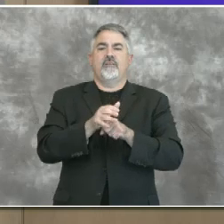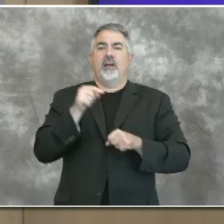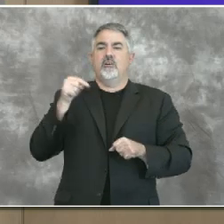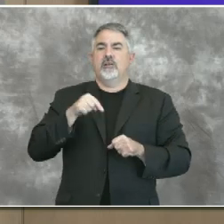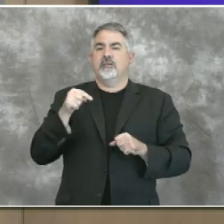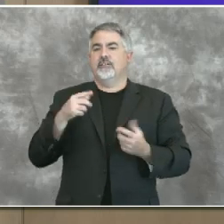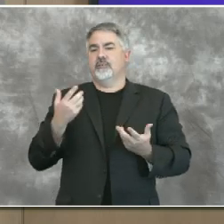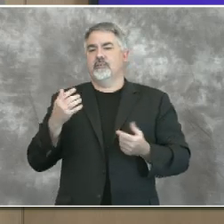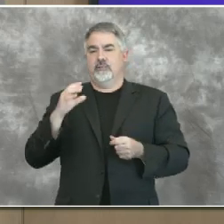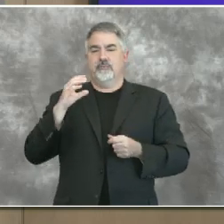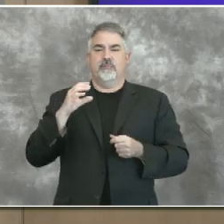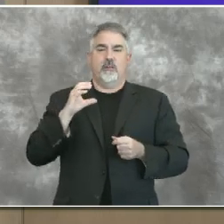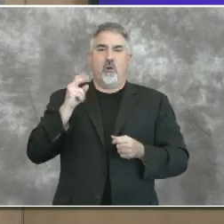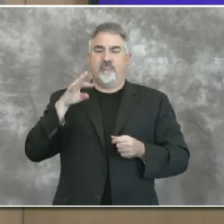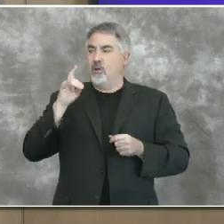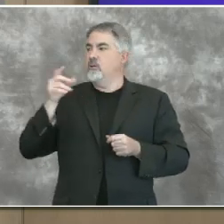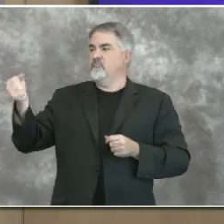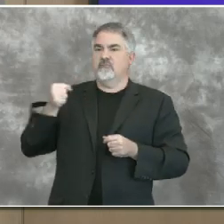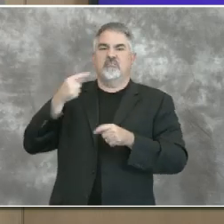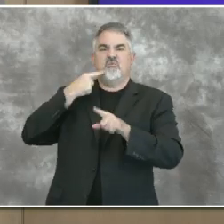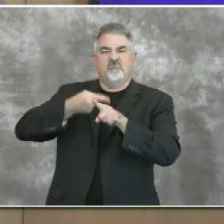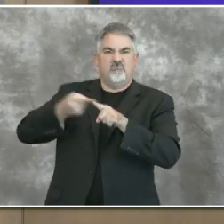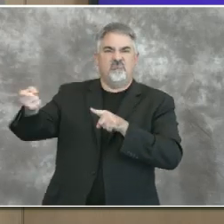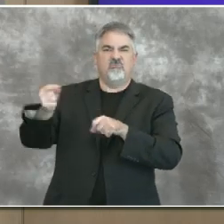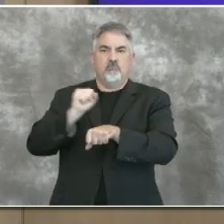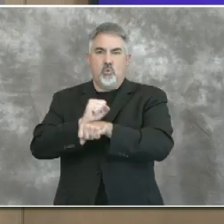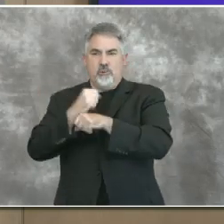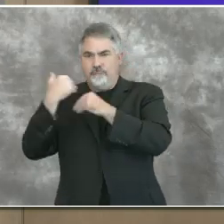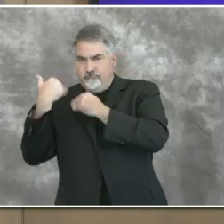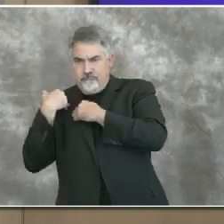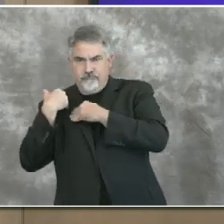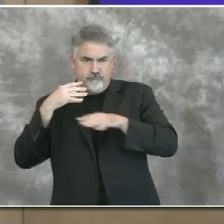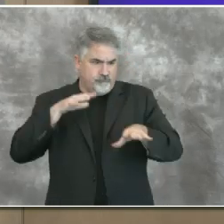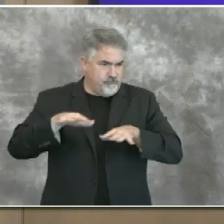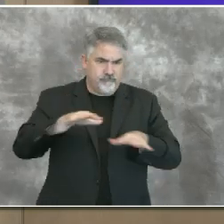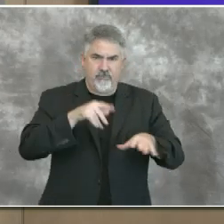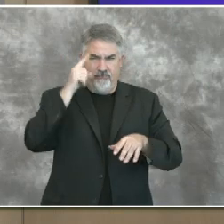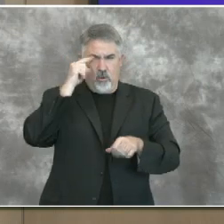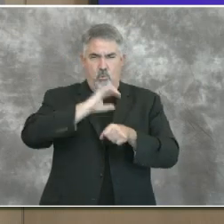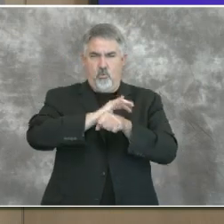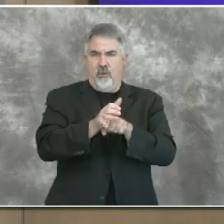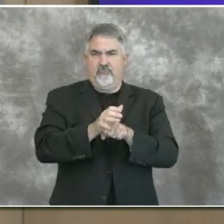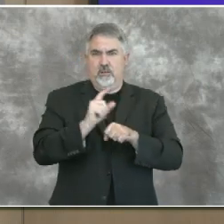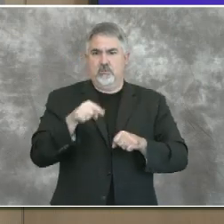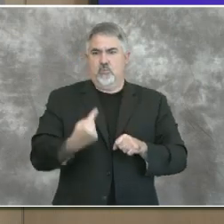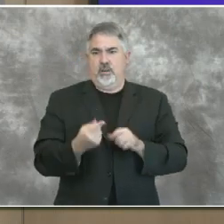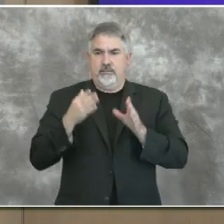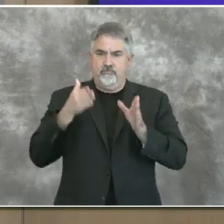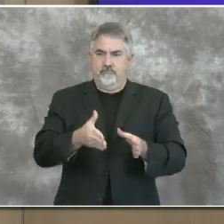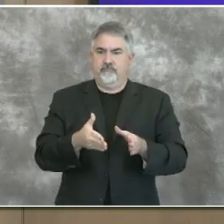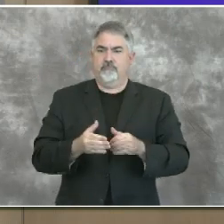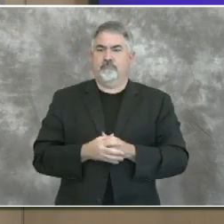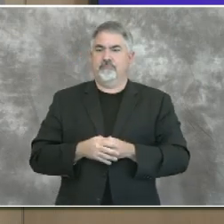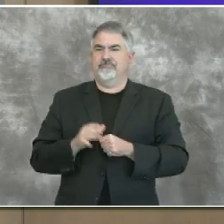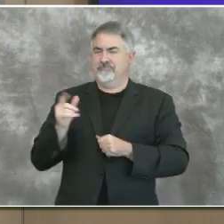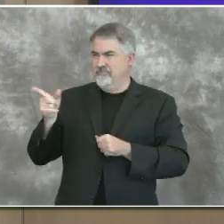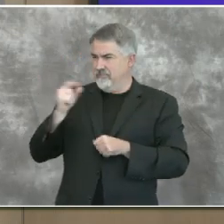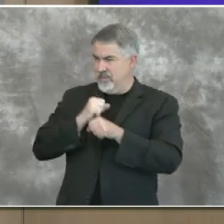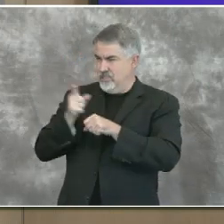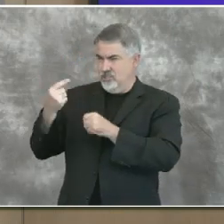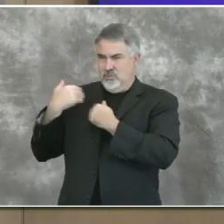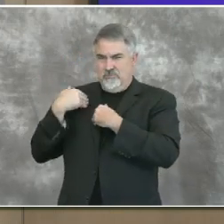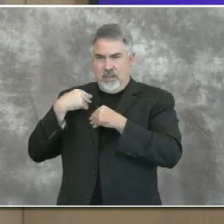help achieve these goals, to make sure we are maximizing our outreach, our understanding, and our efficiency. This person will work